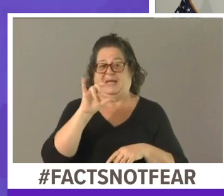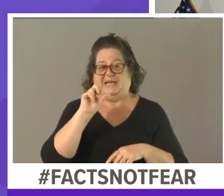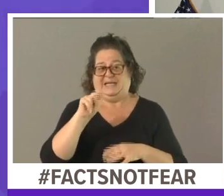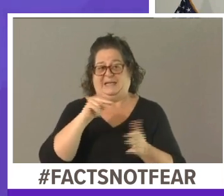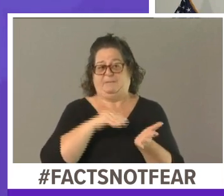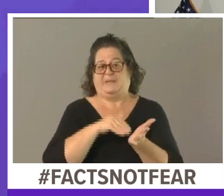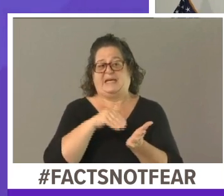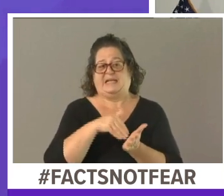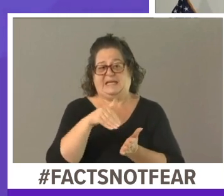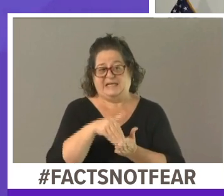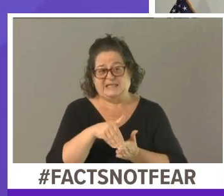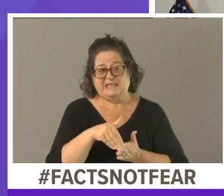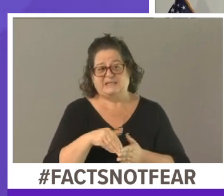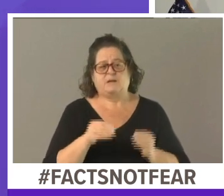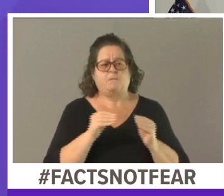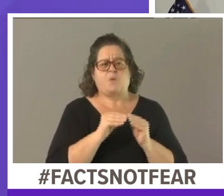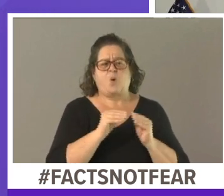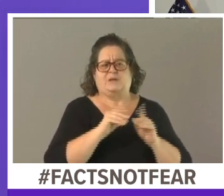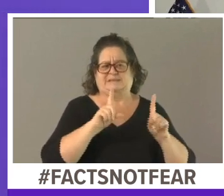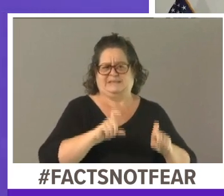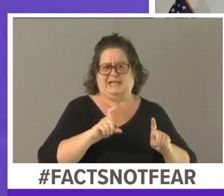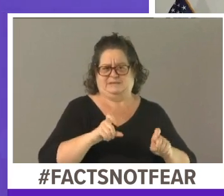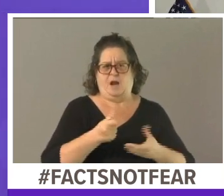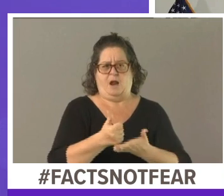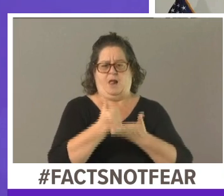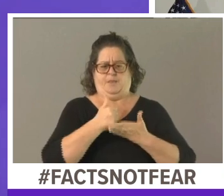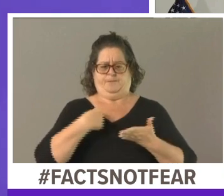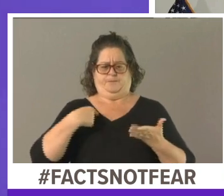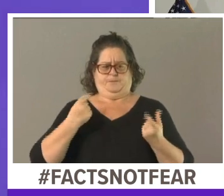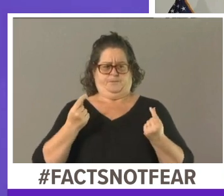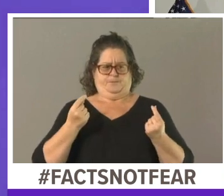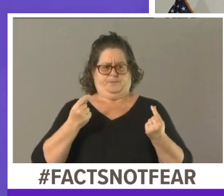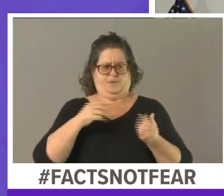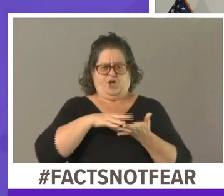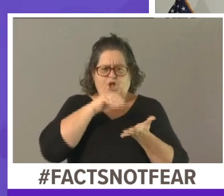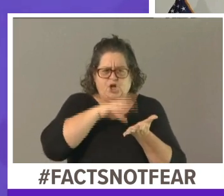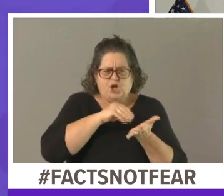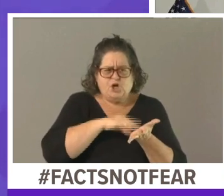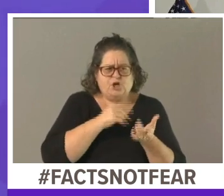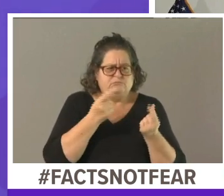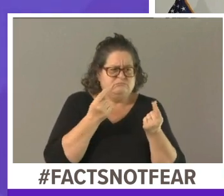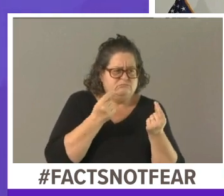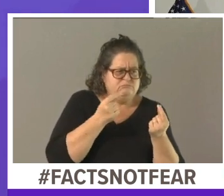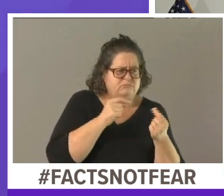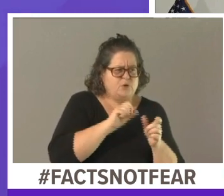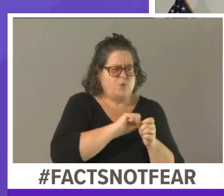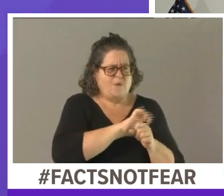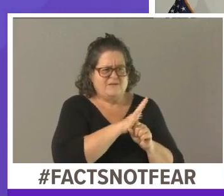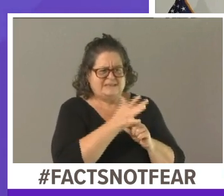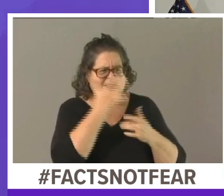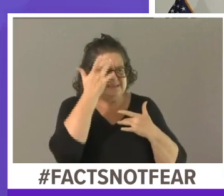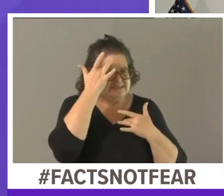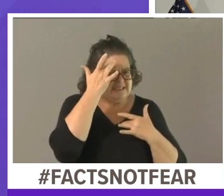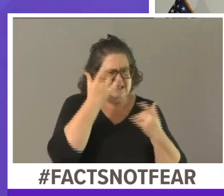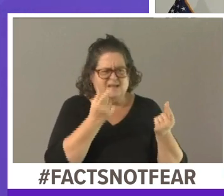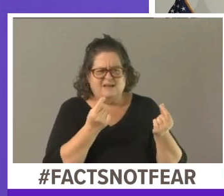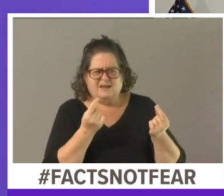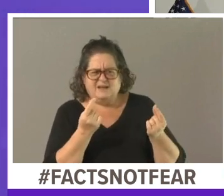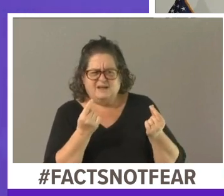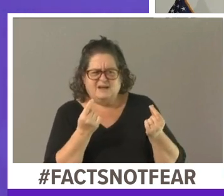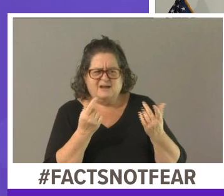more knowledge of the virus. You can think of how helpful this will be in schools and